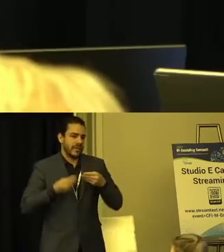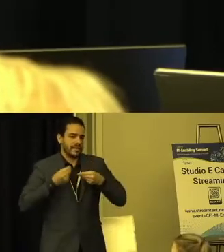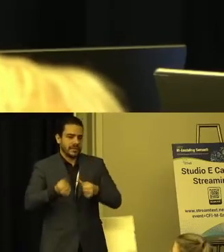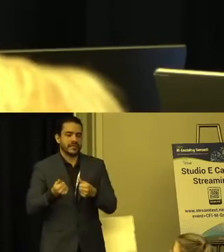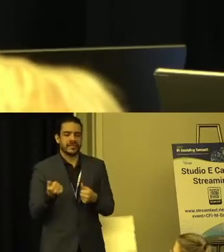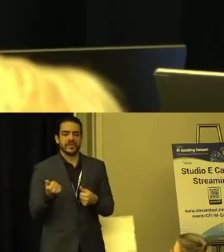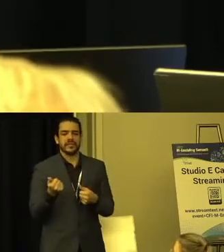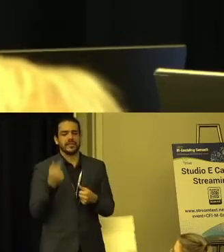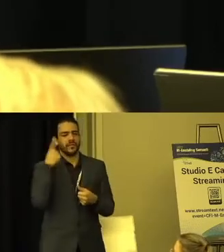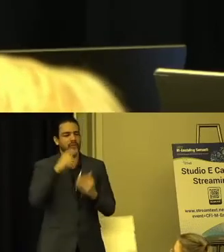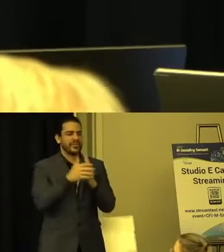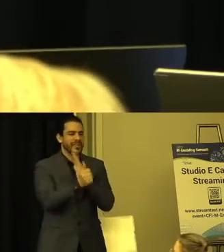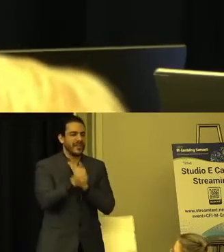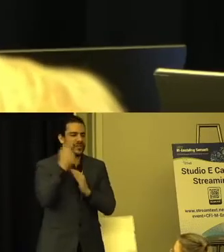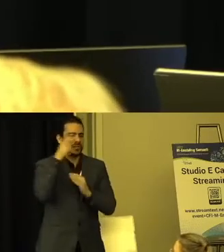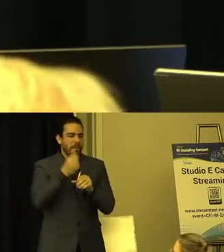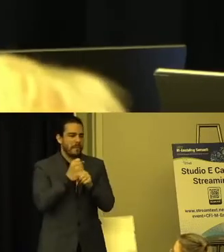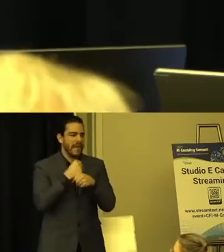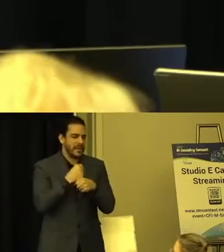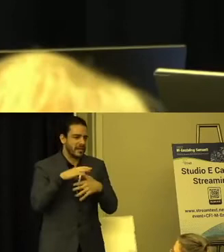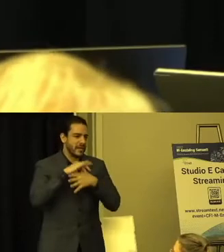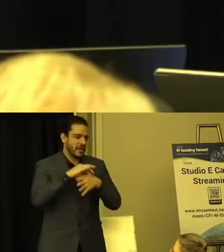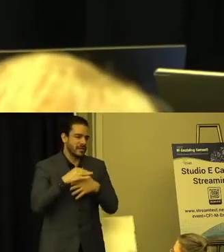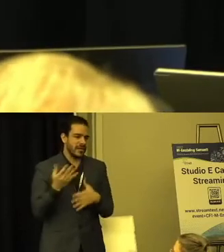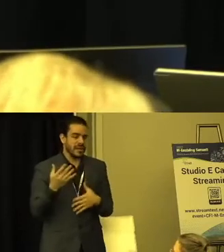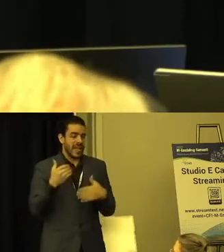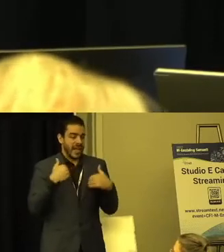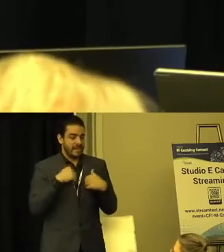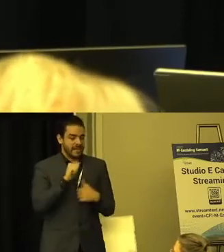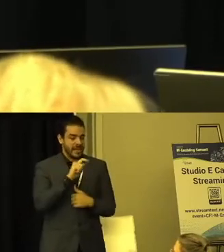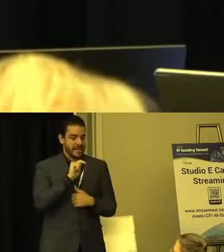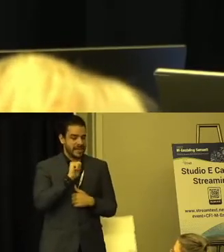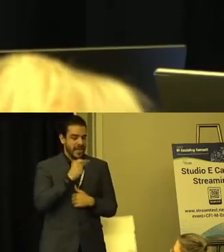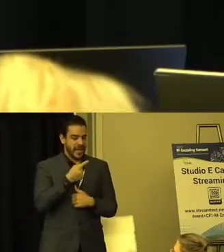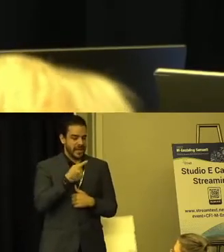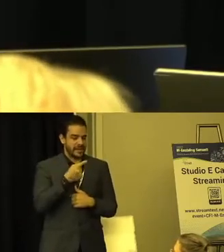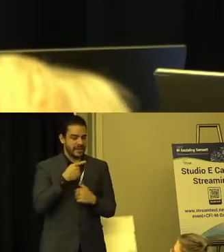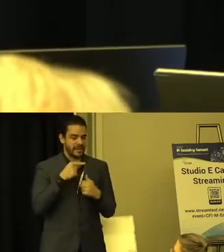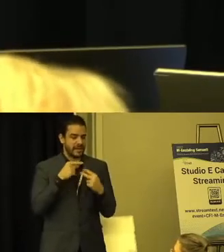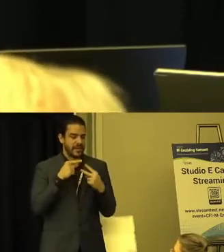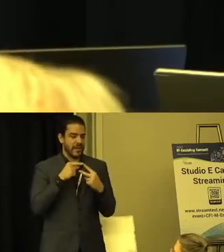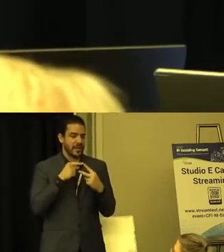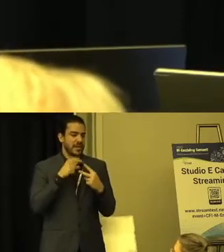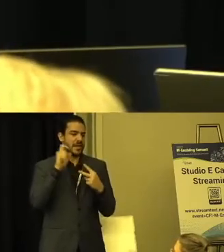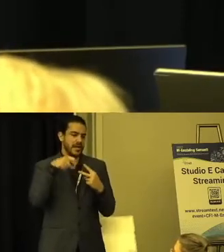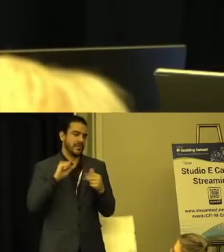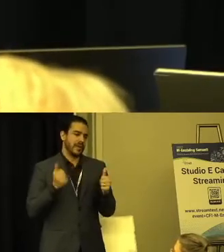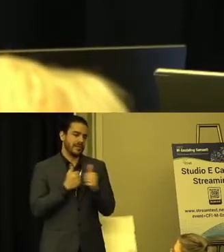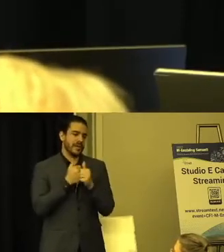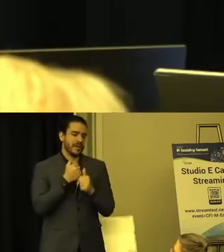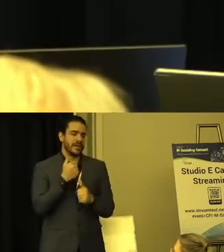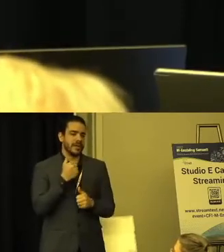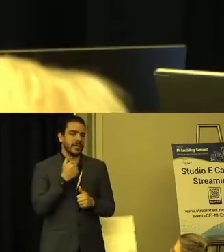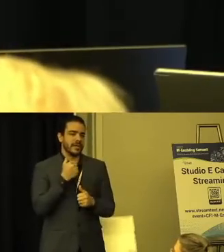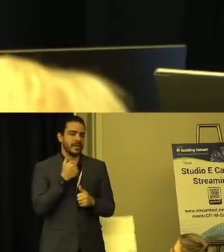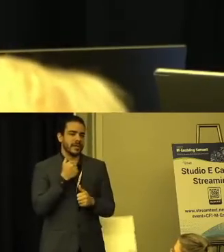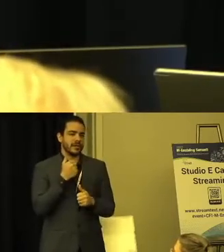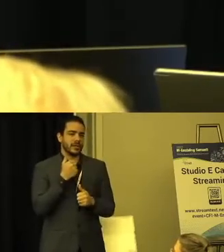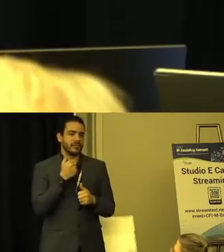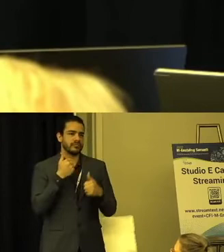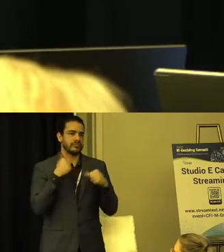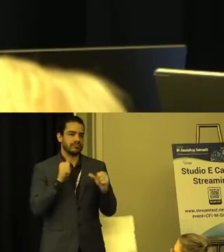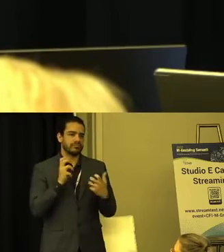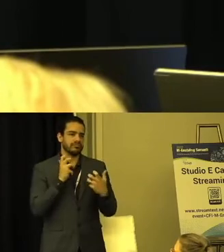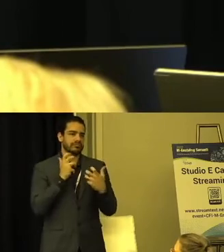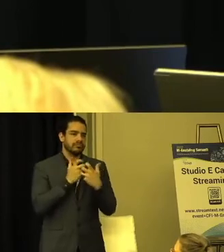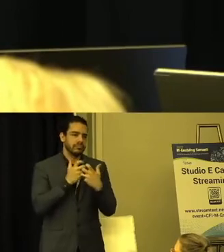accessible content. So we have a tag version that needs to be updated to align